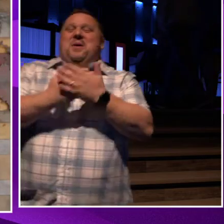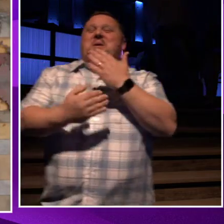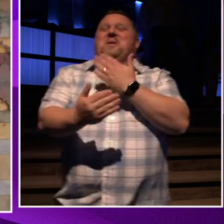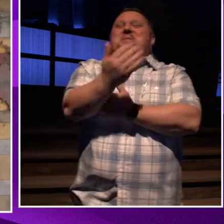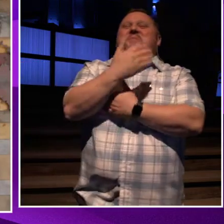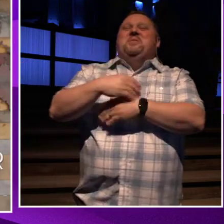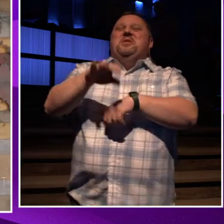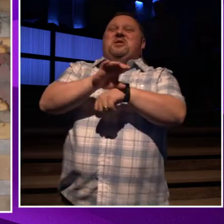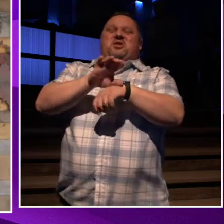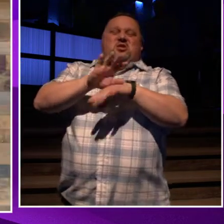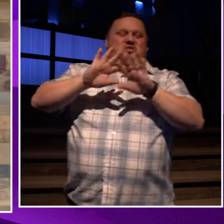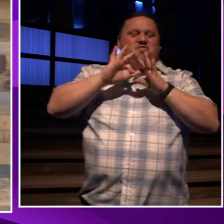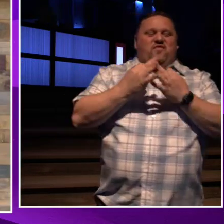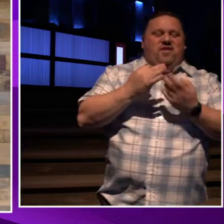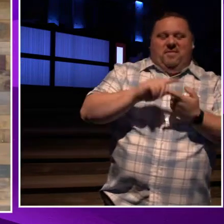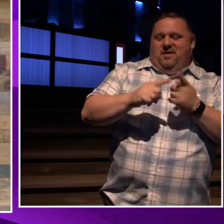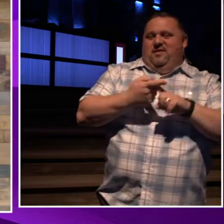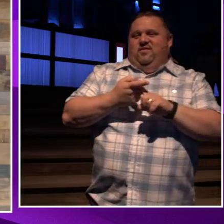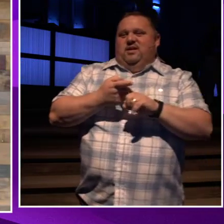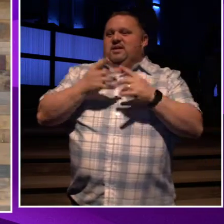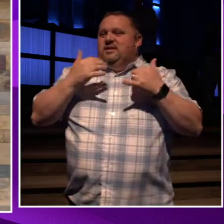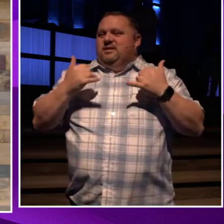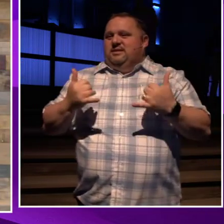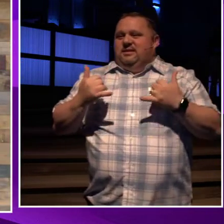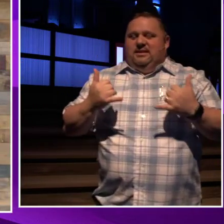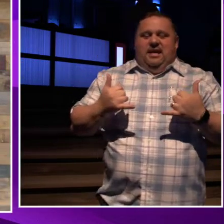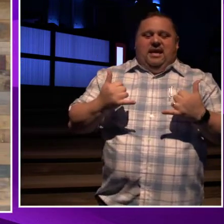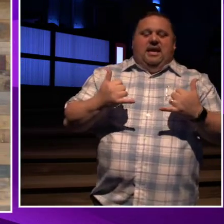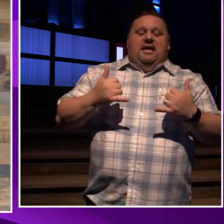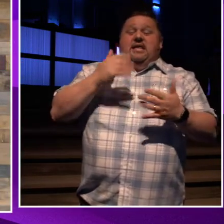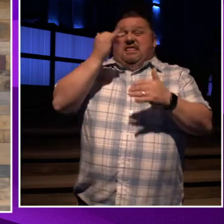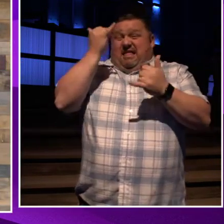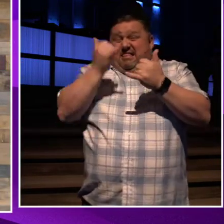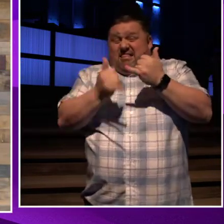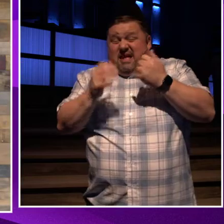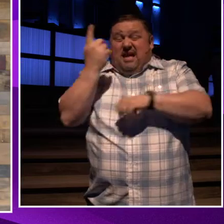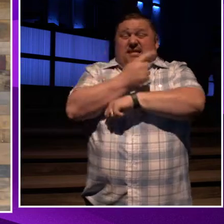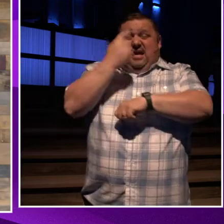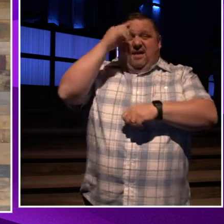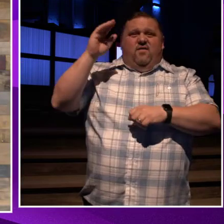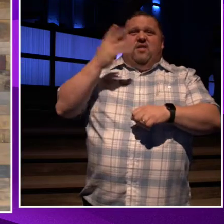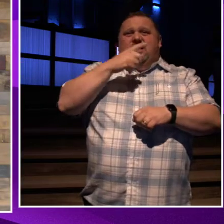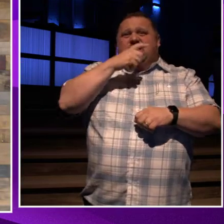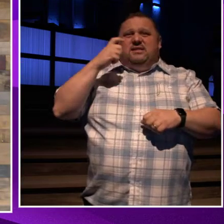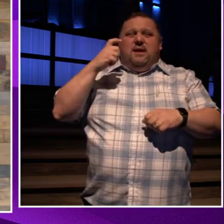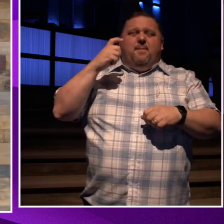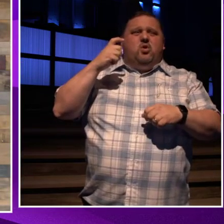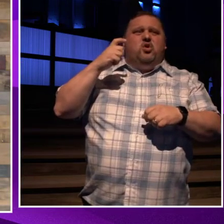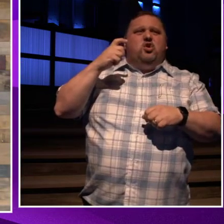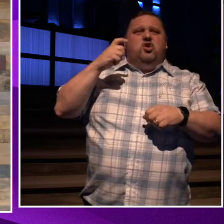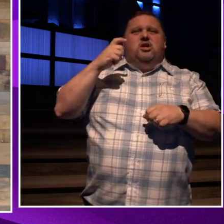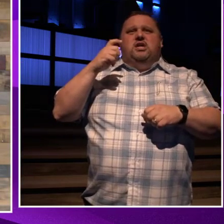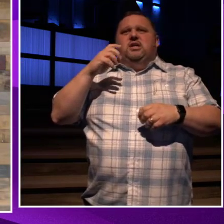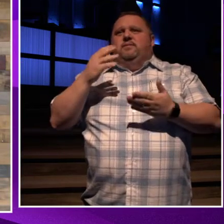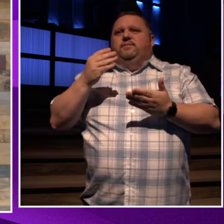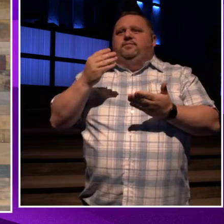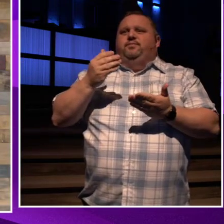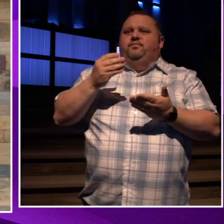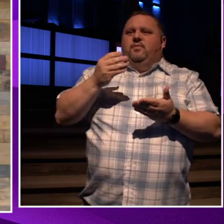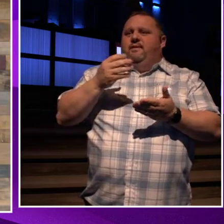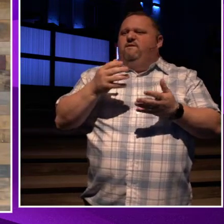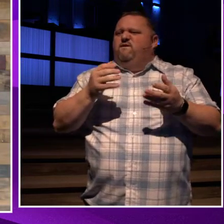morning, Central family and friends. Today's the last day for the summer cereal drive. This great event helps feed kids throughout the